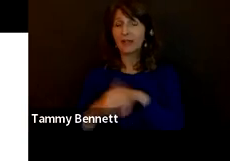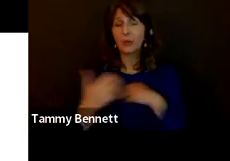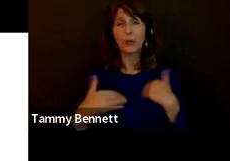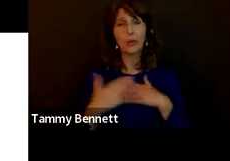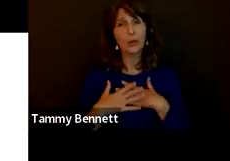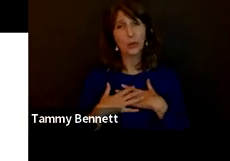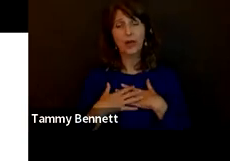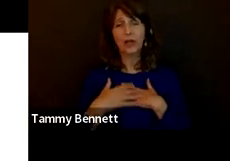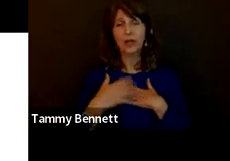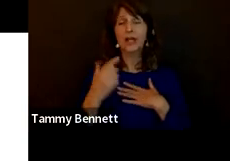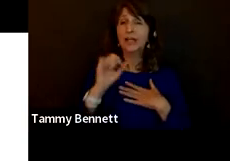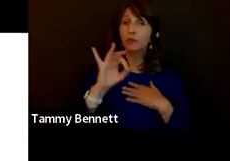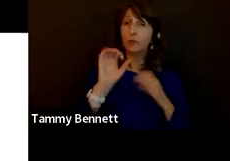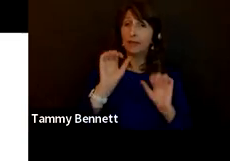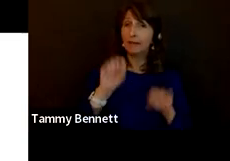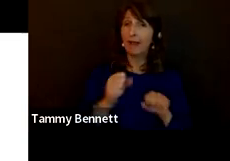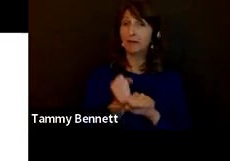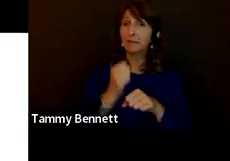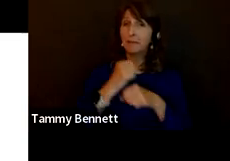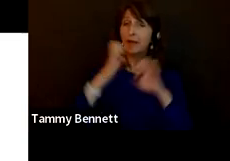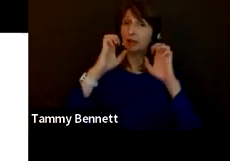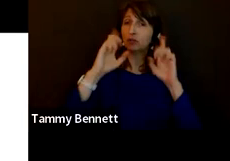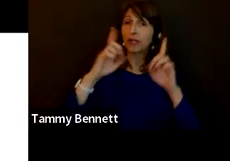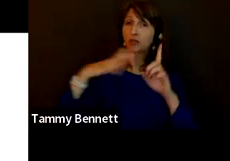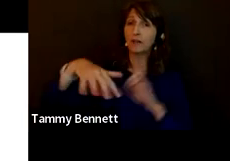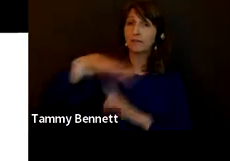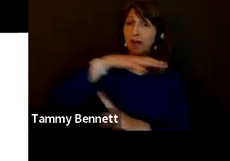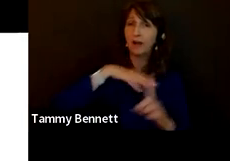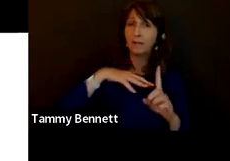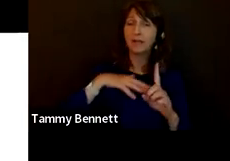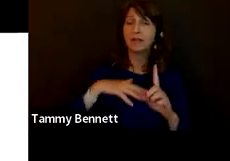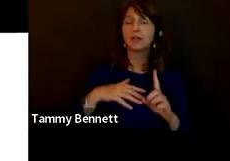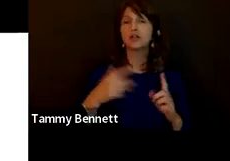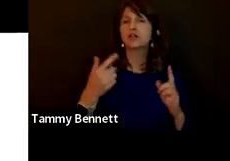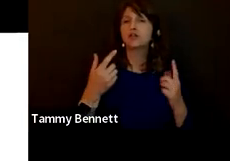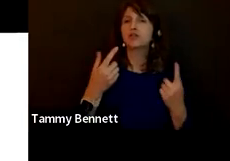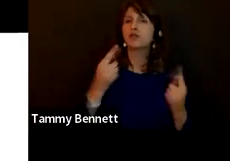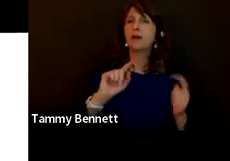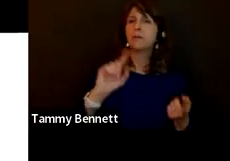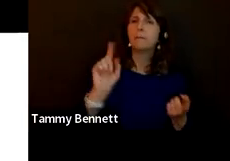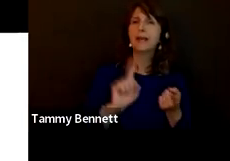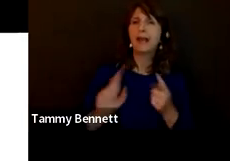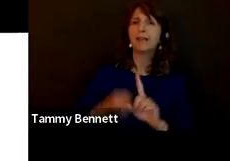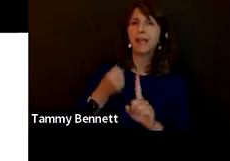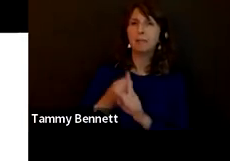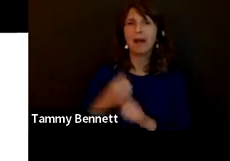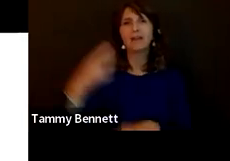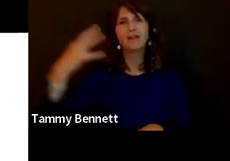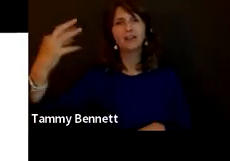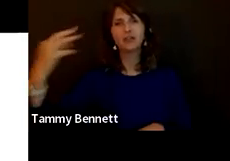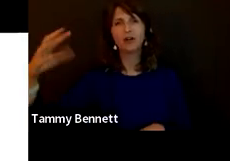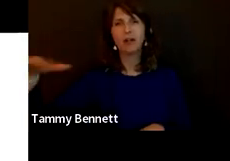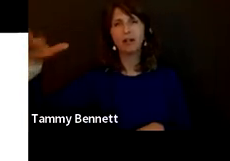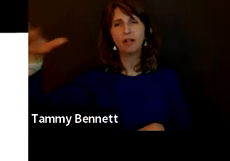educational environments that truly do mitigate the external features of schools, then we might have an opportunity at getting more